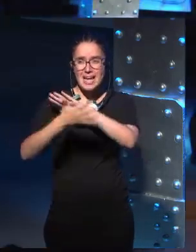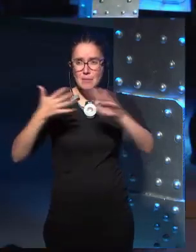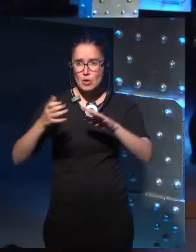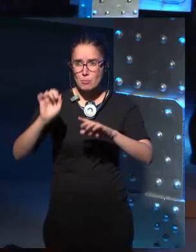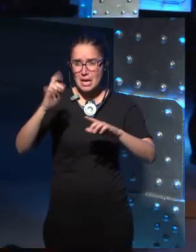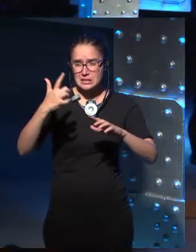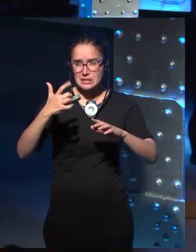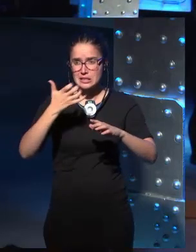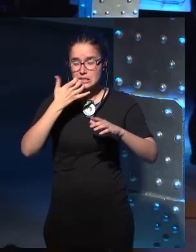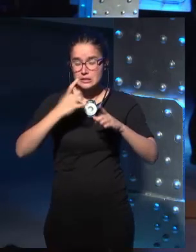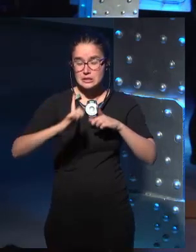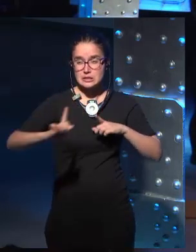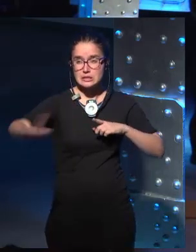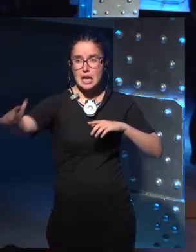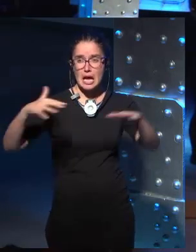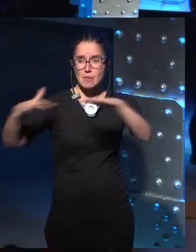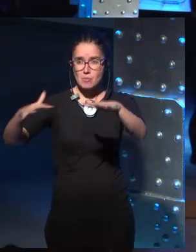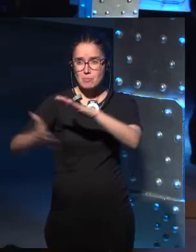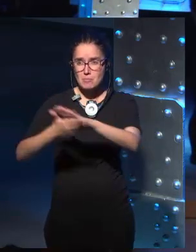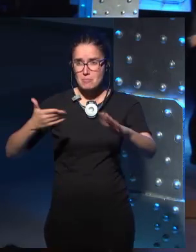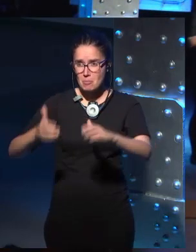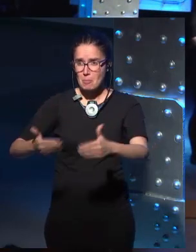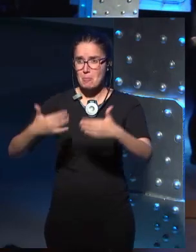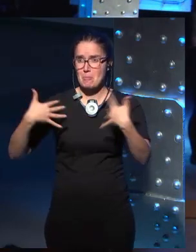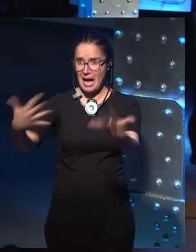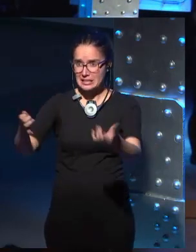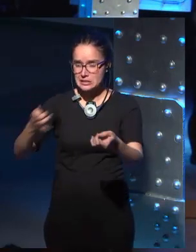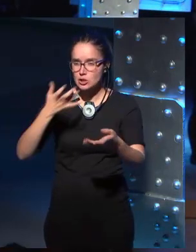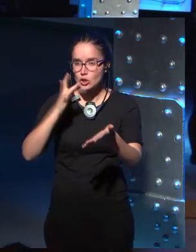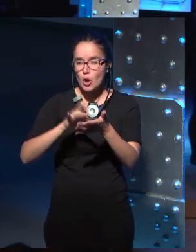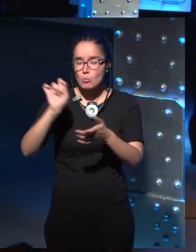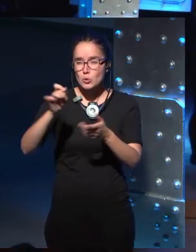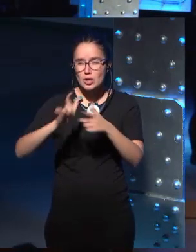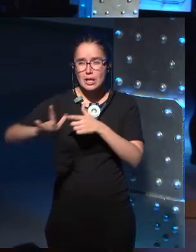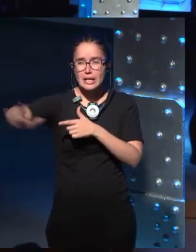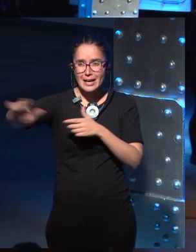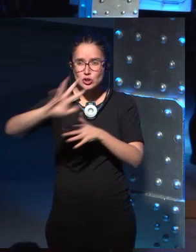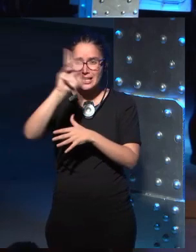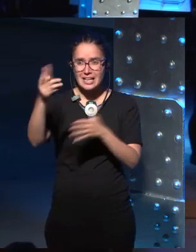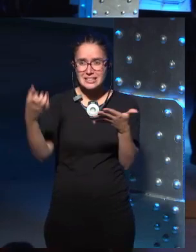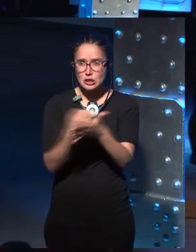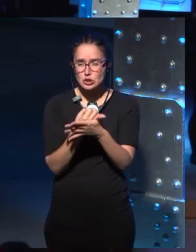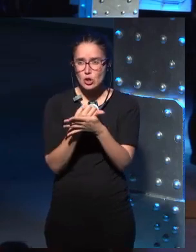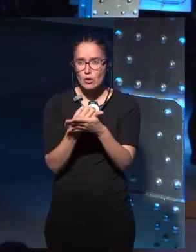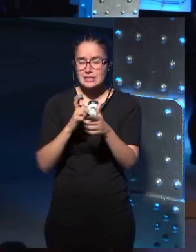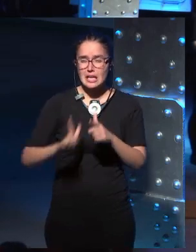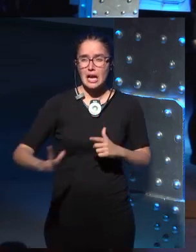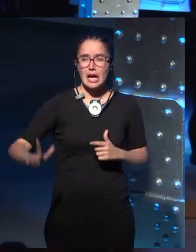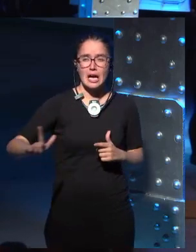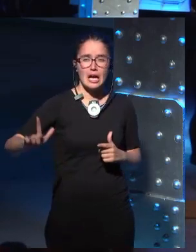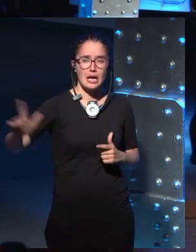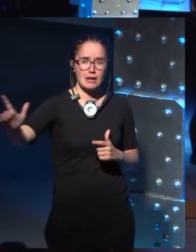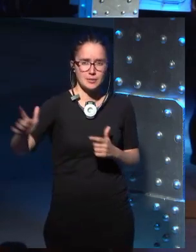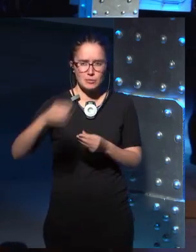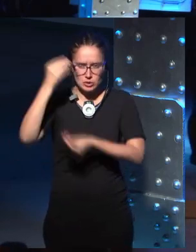Meaning that if you go far enough, all the galaxies in the universe are moving away from us. Now think about that for a moment.